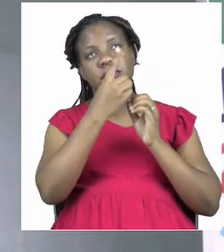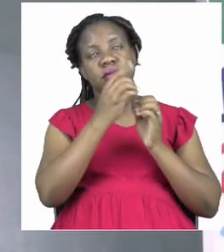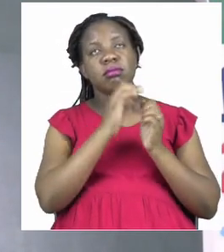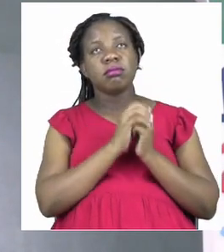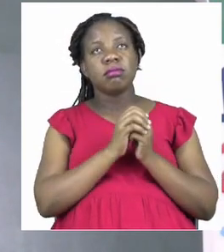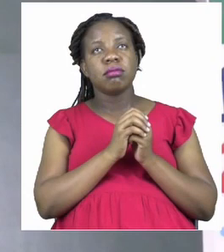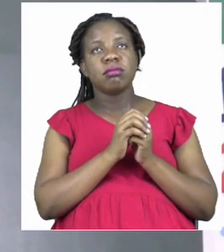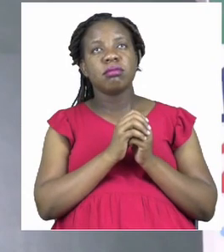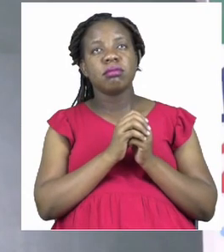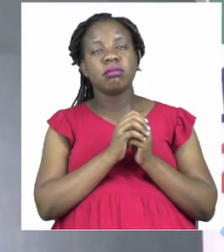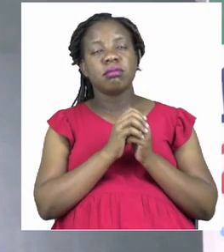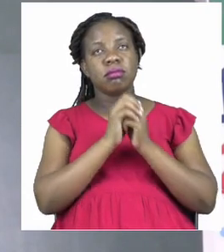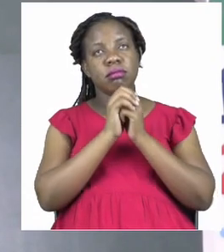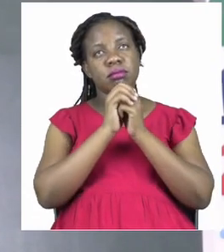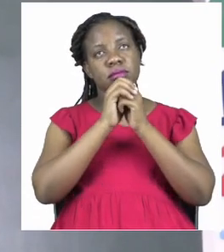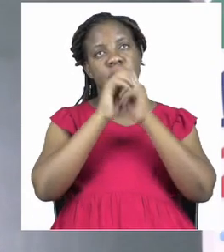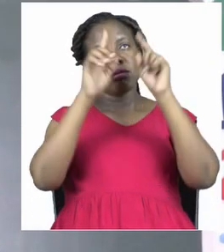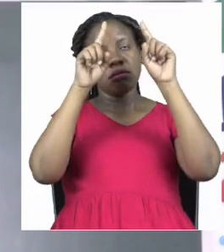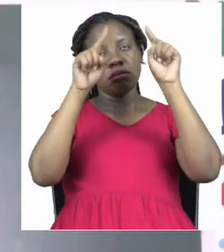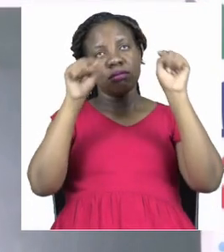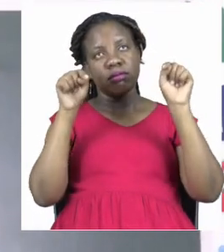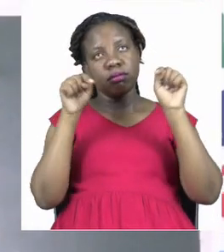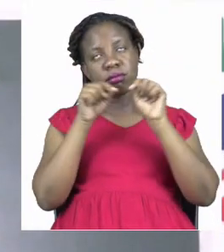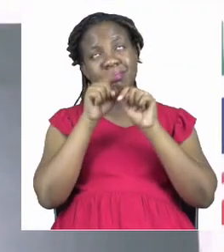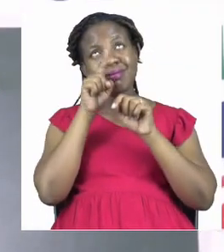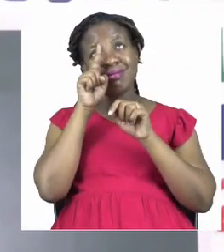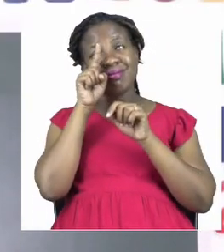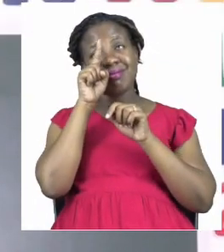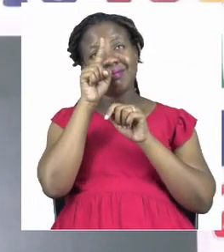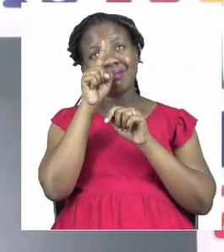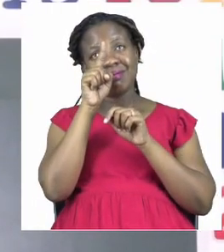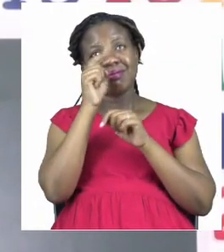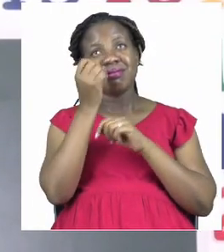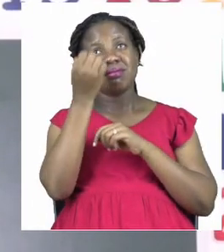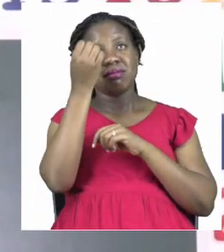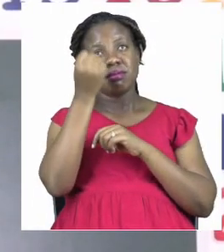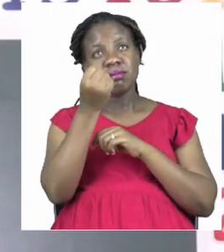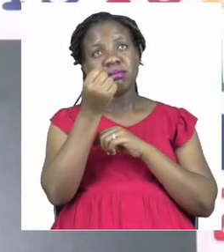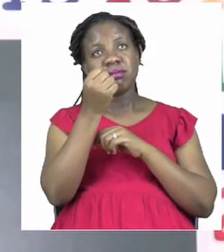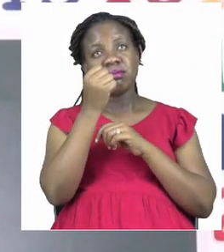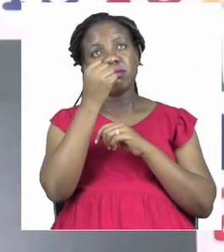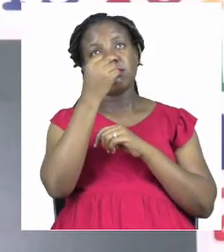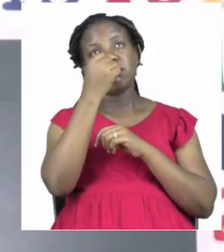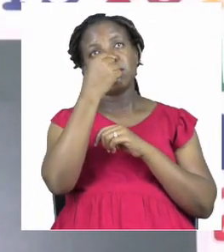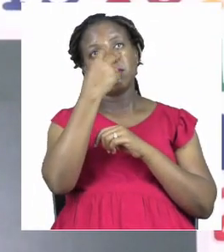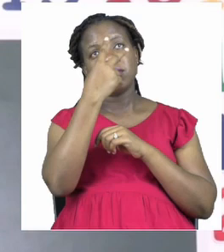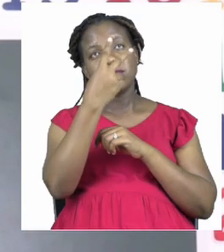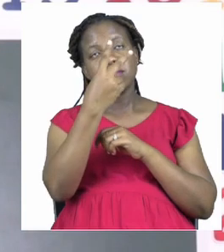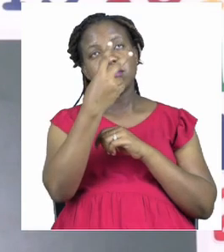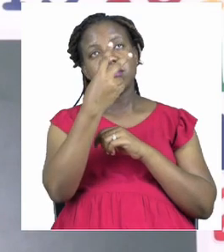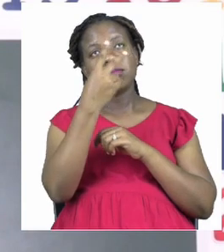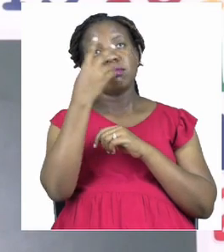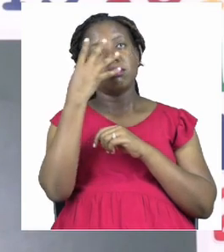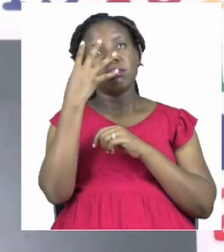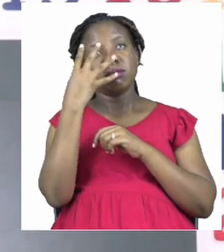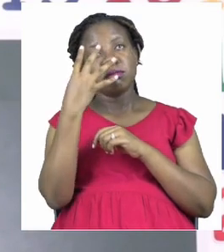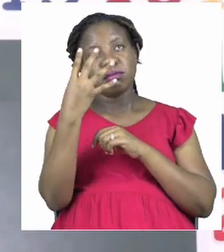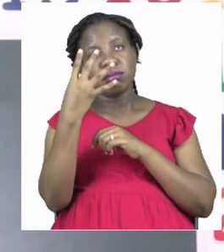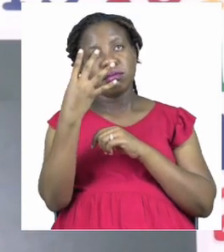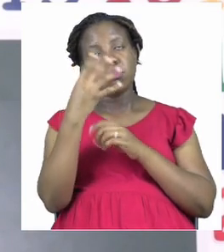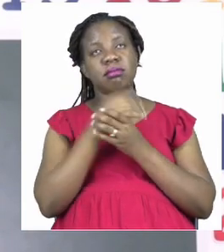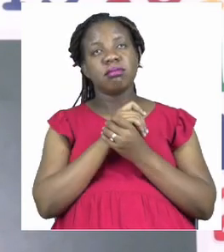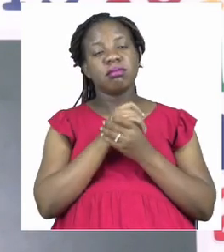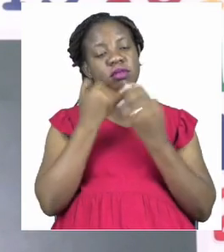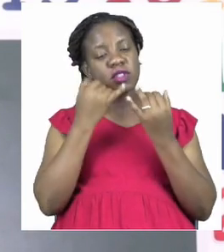will help us add to 25 cents. So the first one that I want to add is